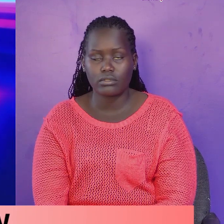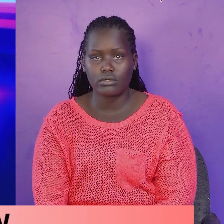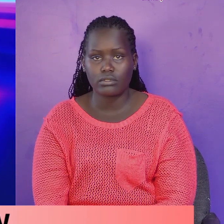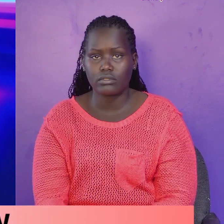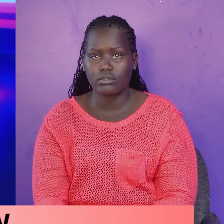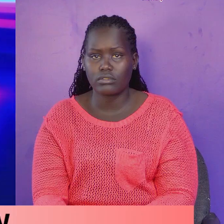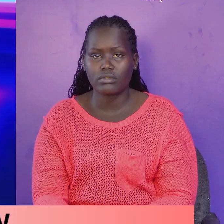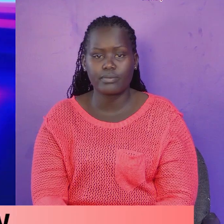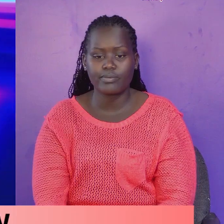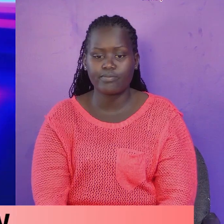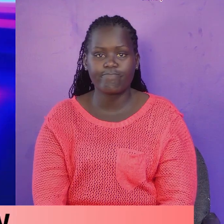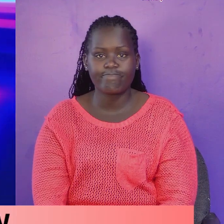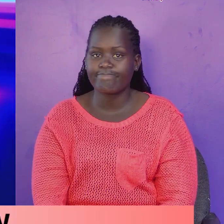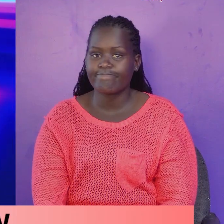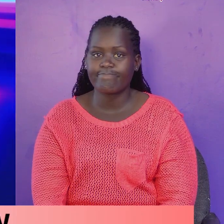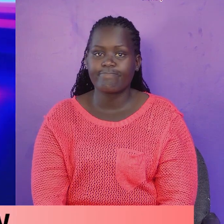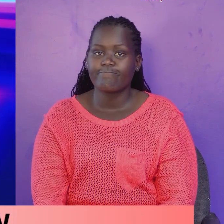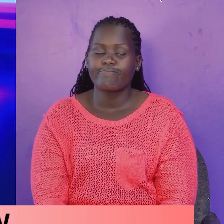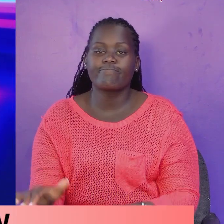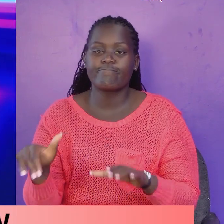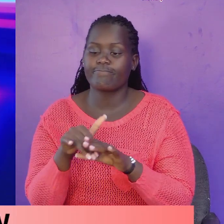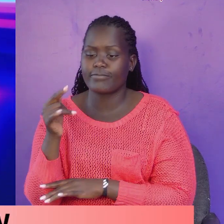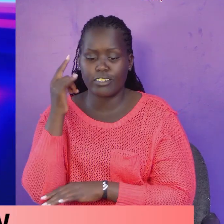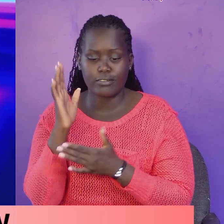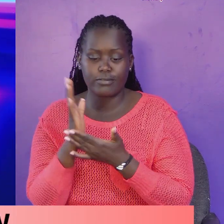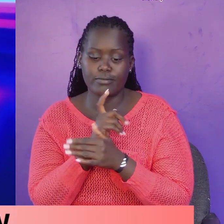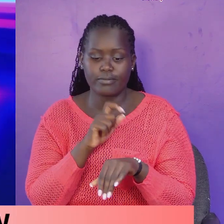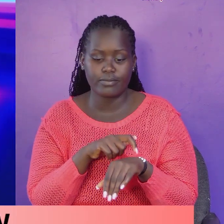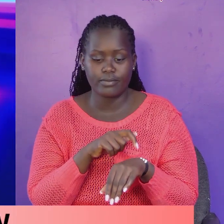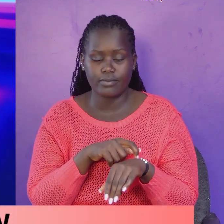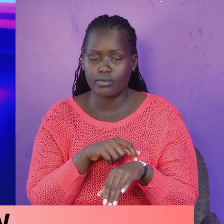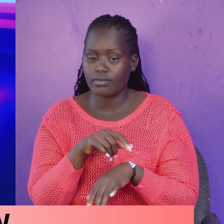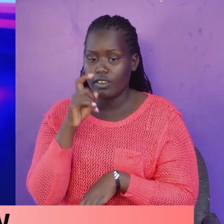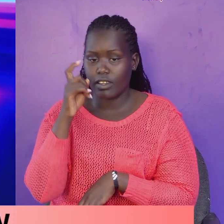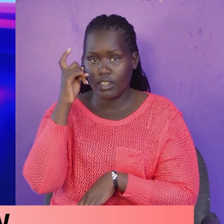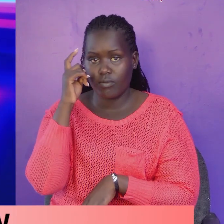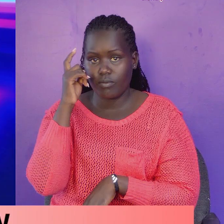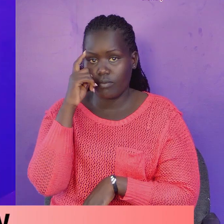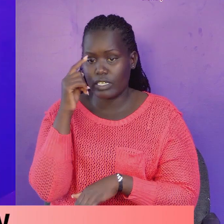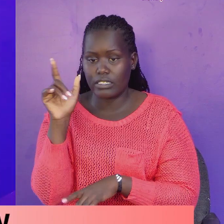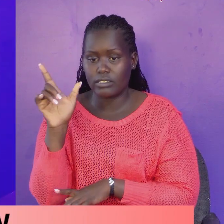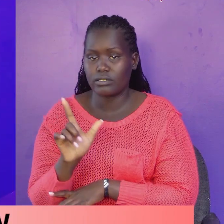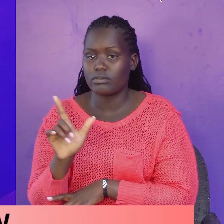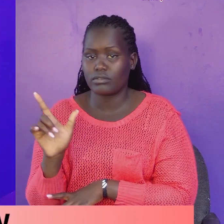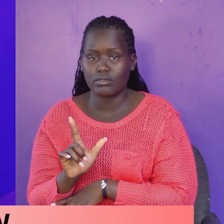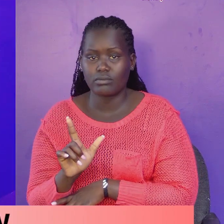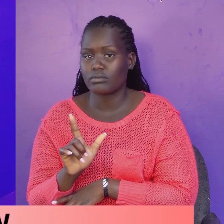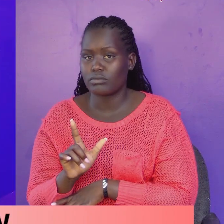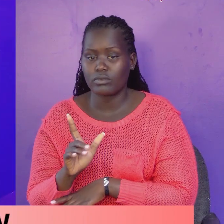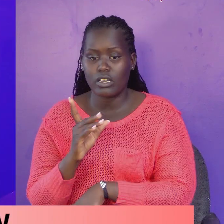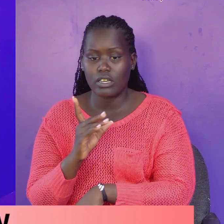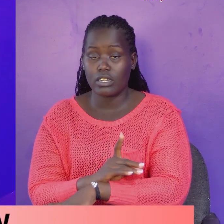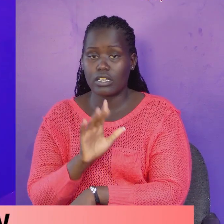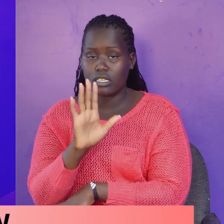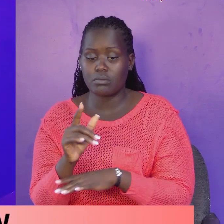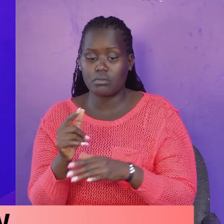That's a big blow for Liverpool. He will be out for some time. So I think Liverpool, your days are numbered.